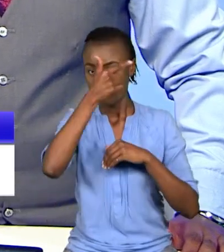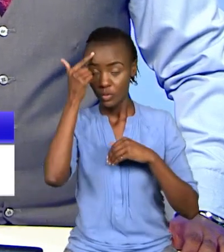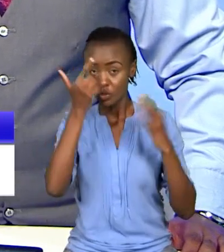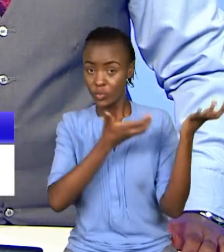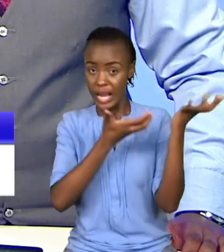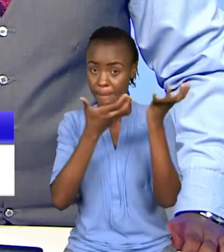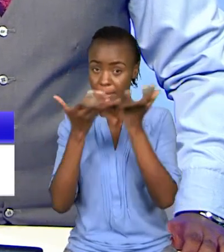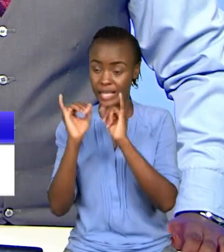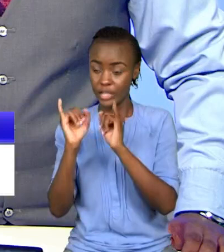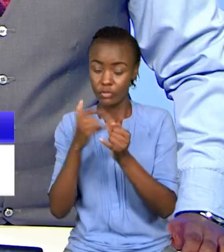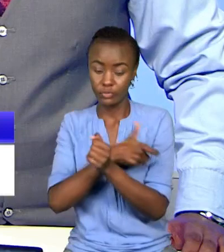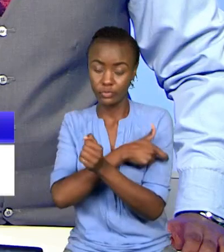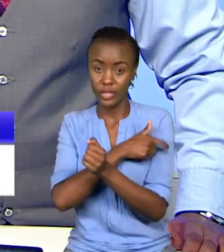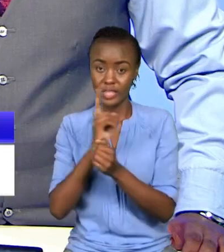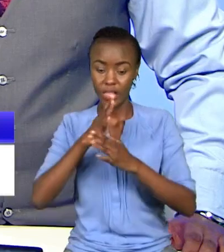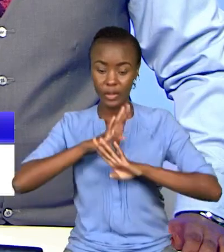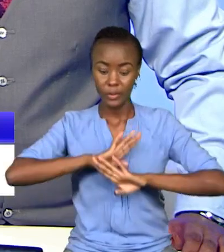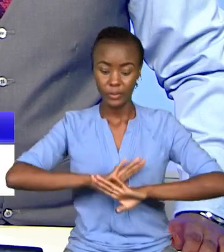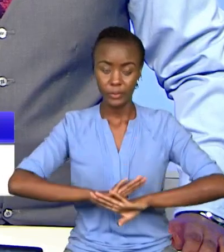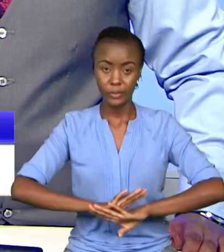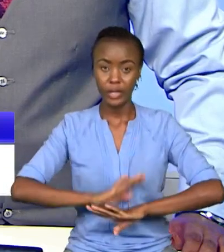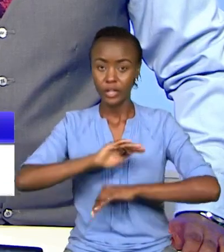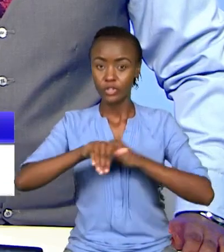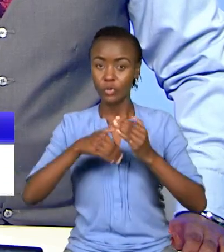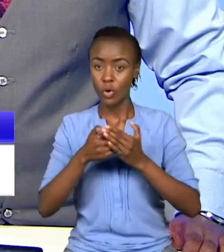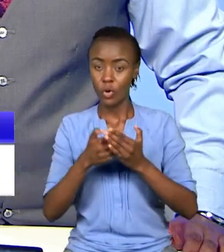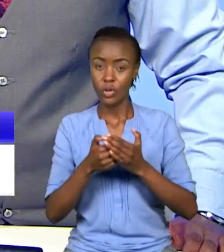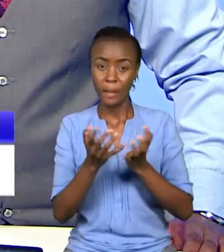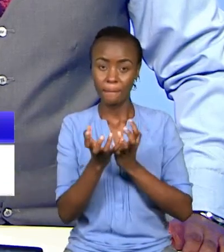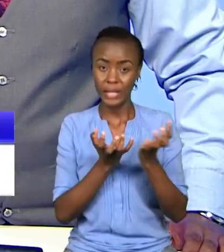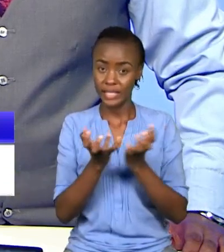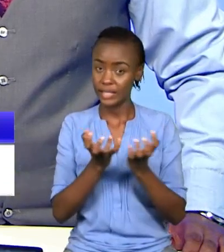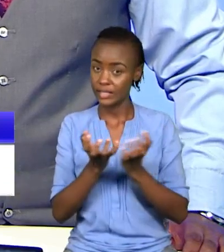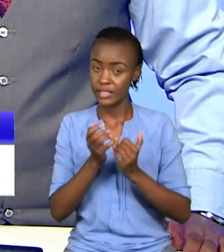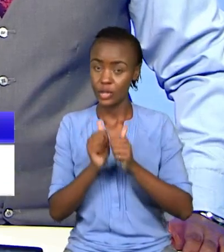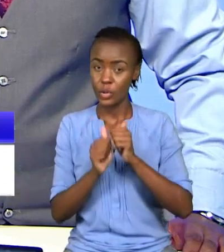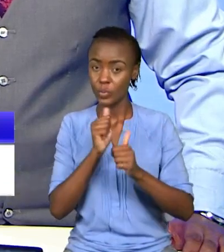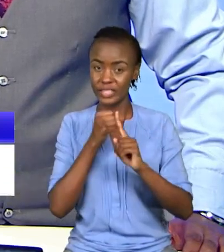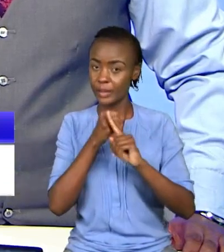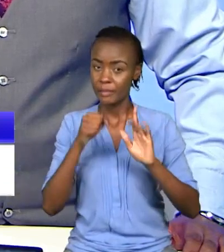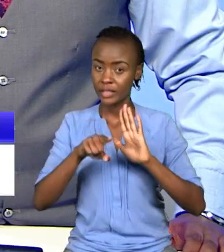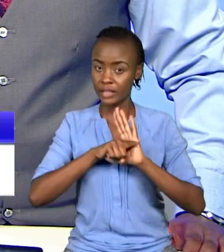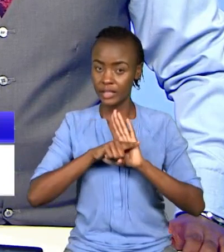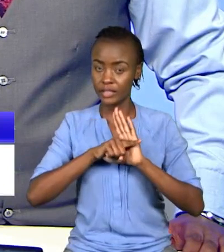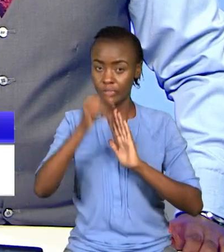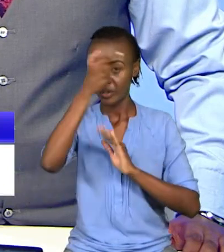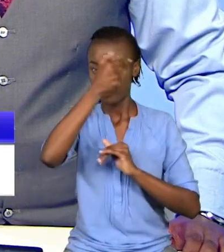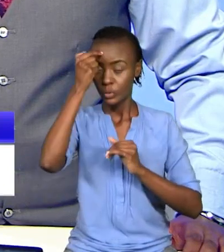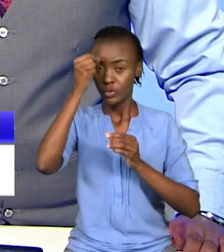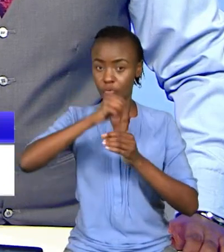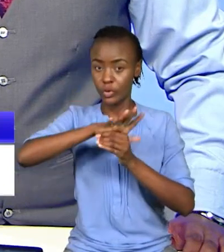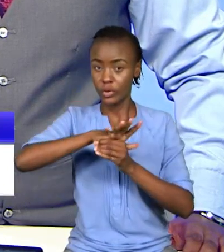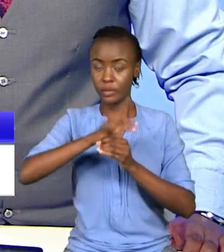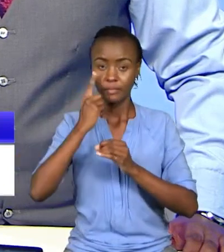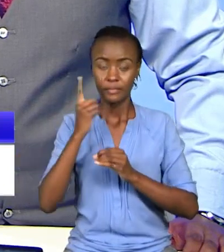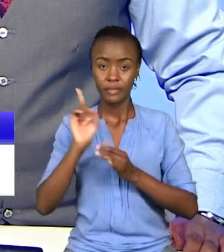month. This comes as a reprieve to micro, small and medium enterprises that have been affected the most by the effects of the pandemic.